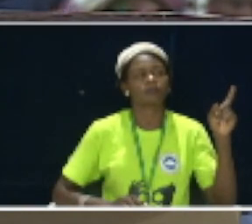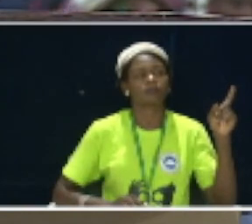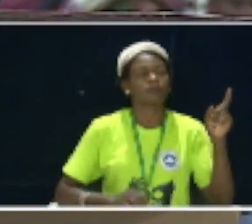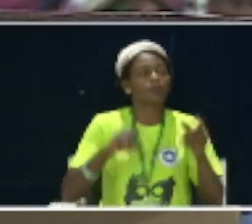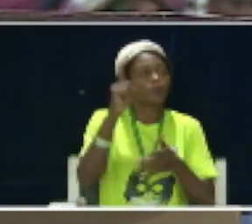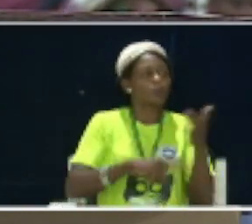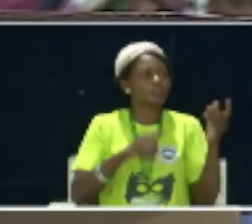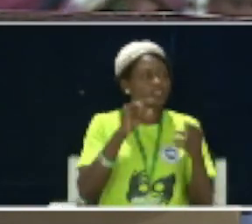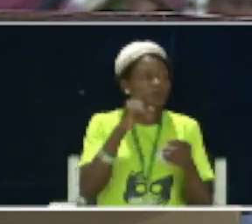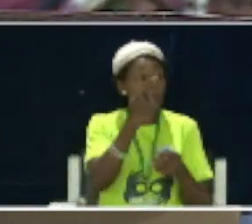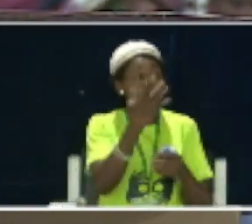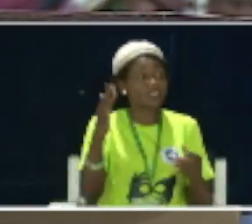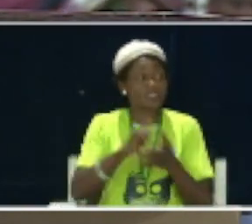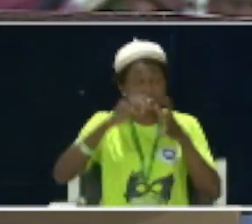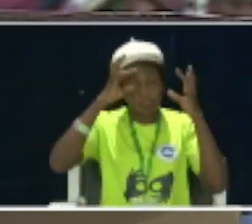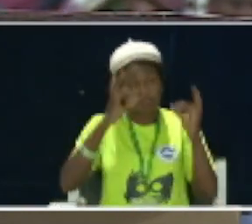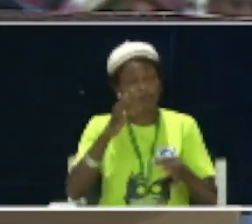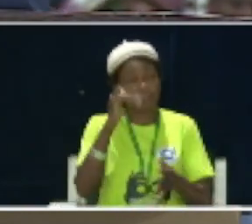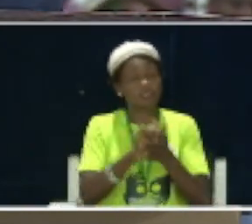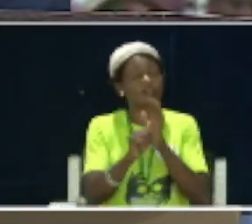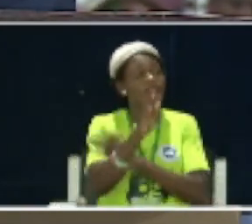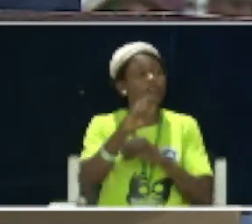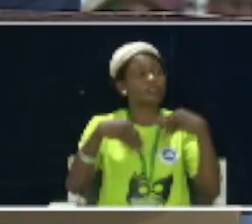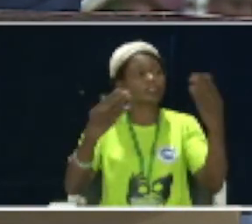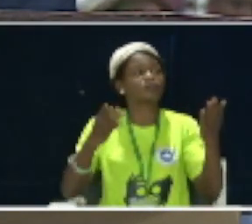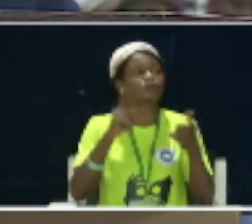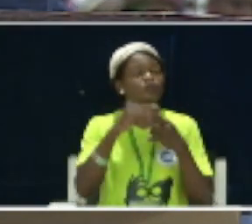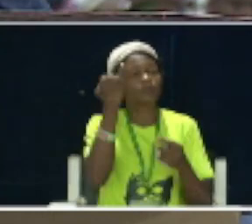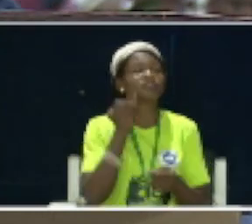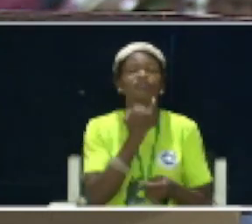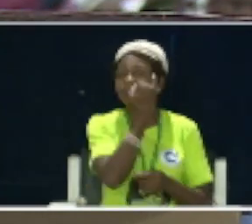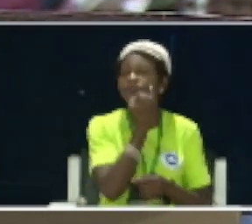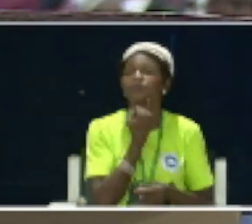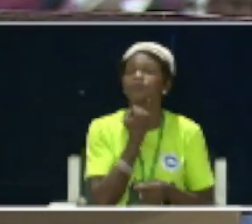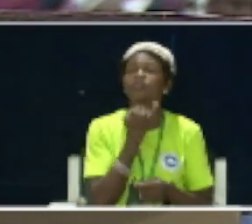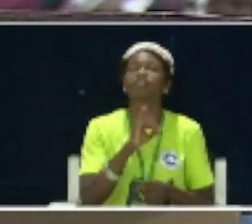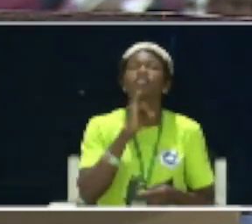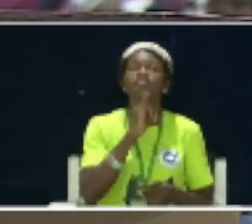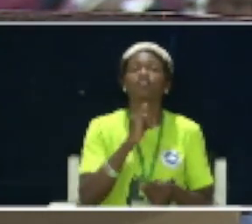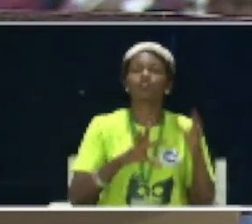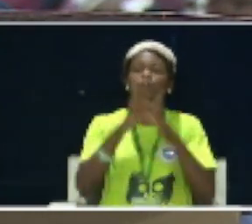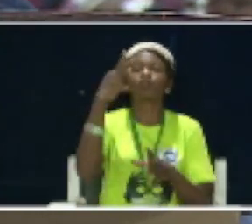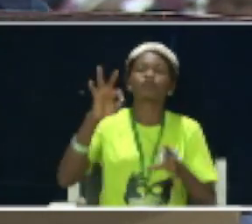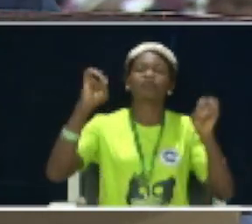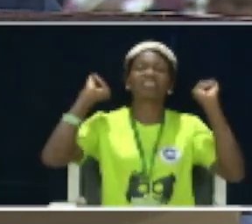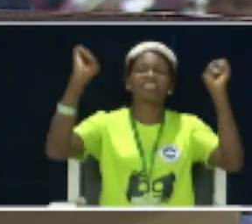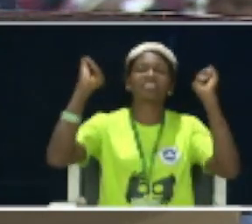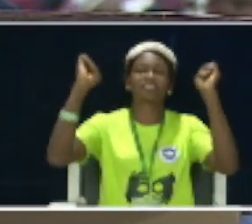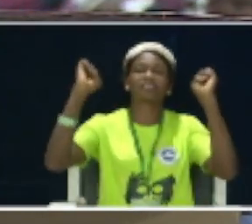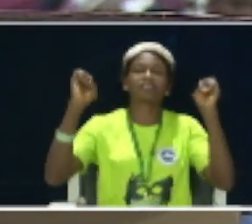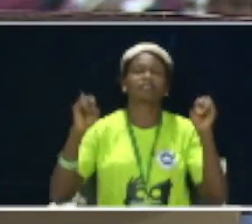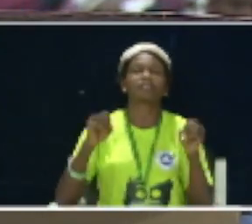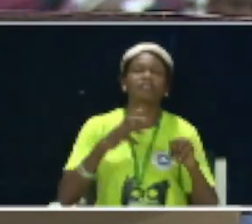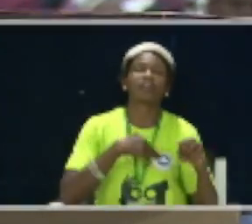One thing I have discovered, which God gave to Israel, is spirit of excellence. And